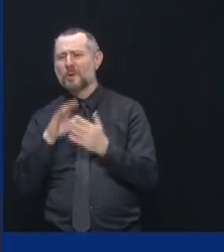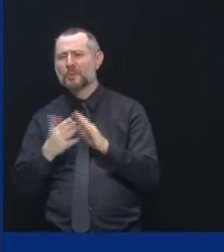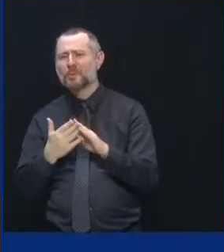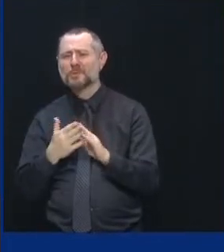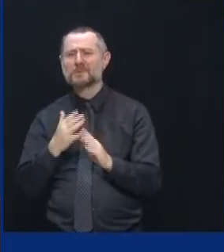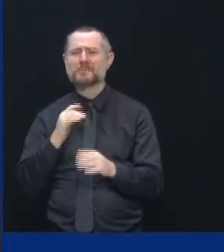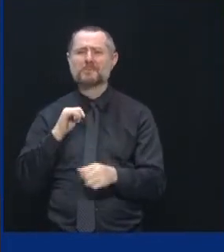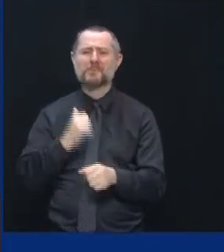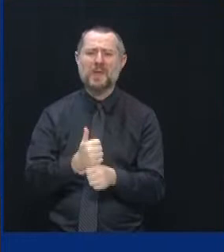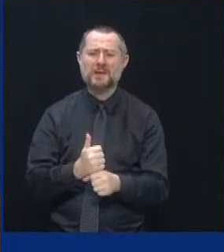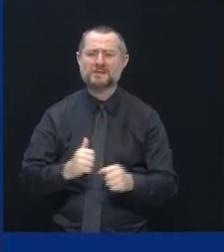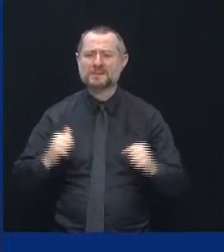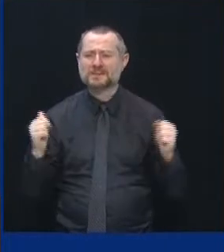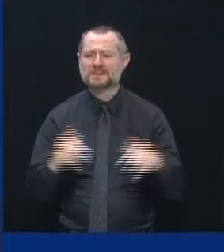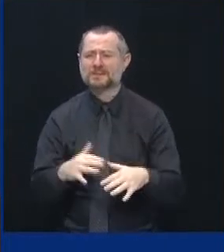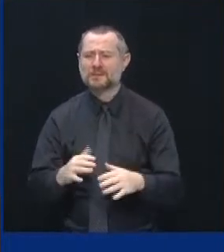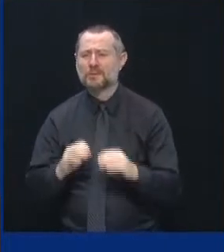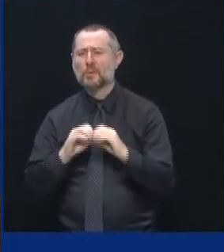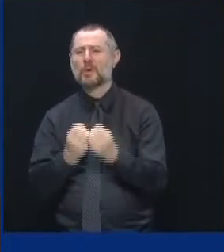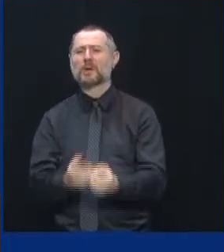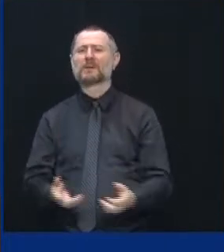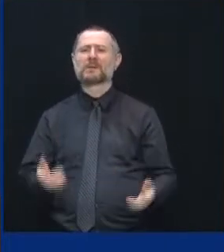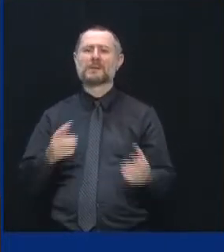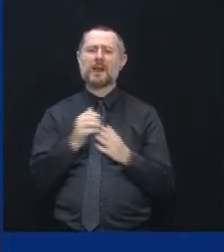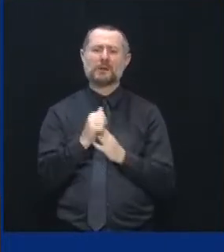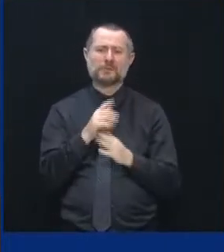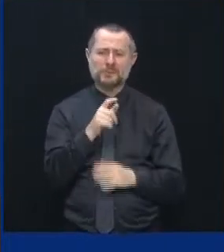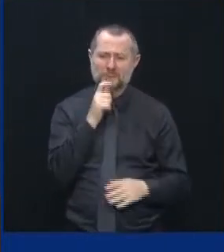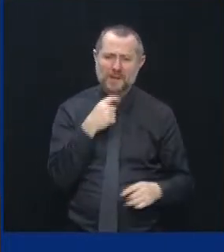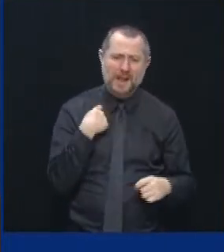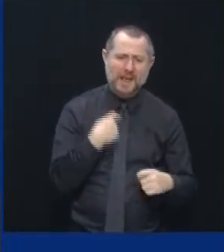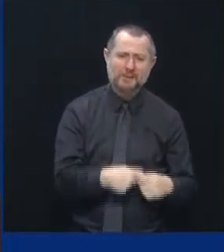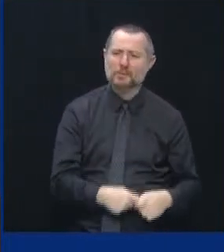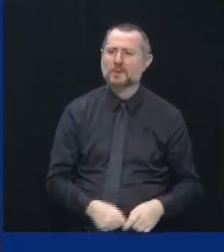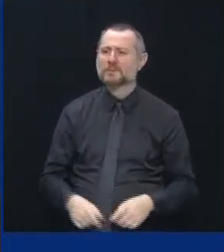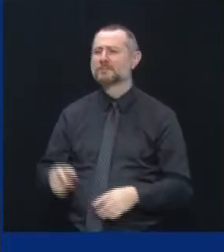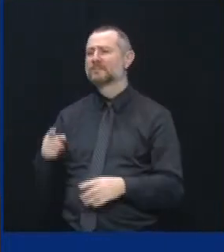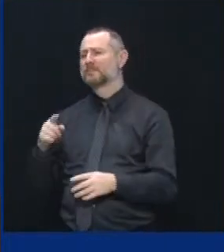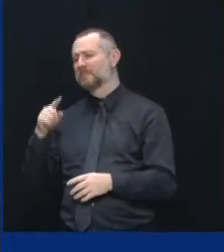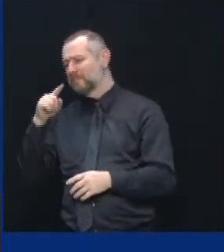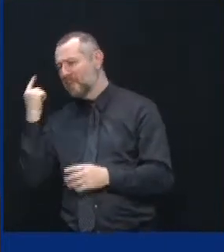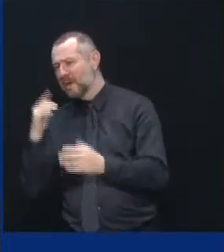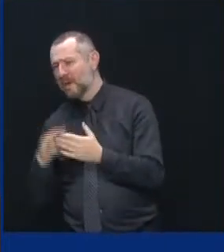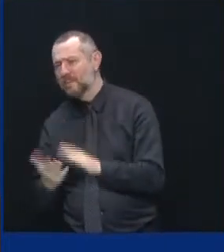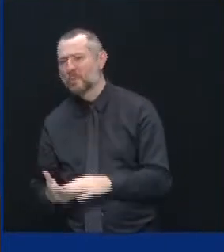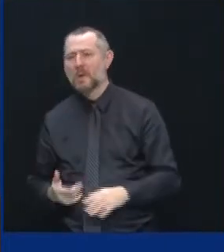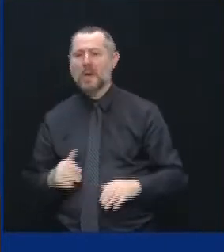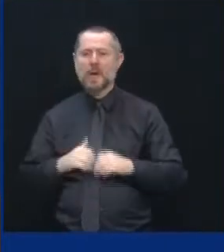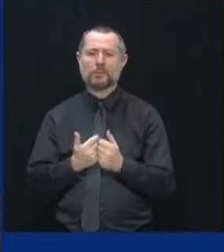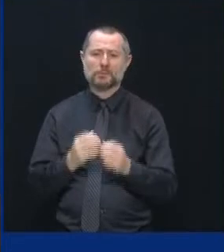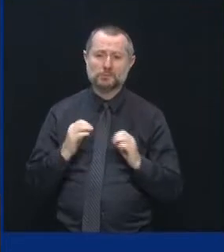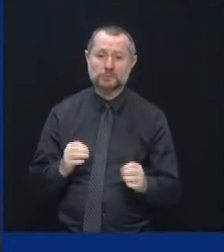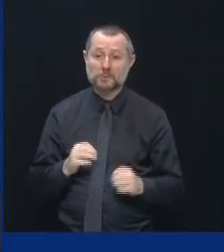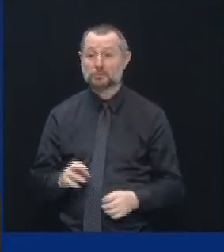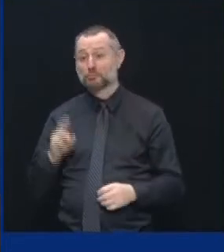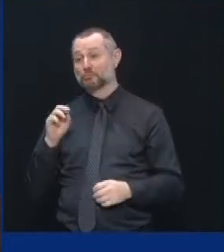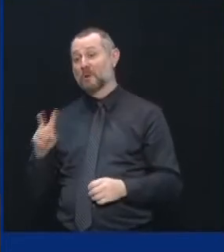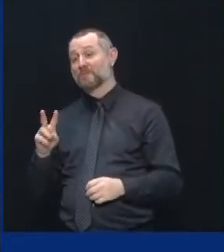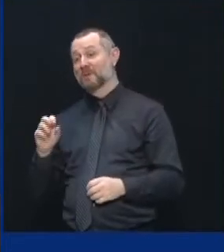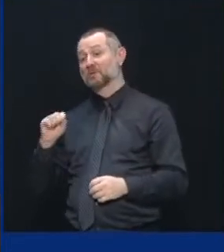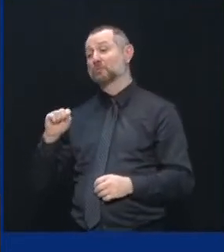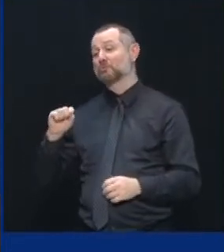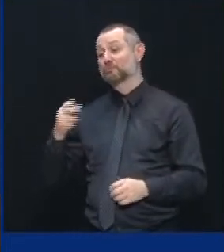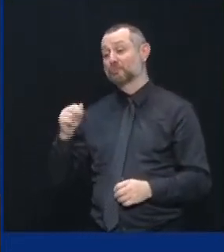leaders in the Latino and Black community to get out the message. Reverend Sharpton said he's taking a group of ministers, he's going to